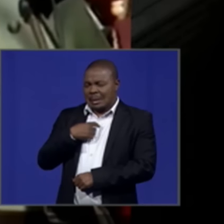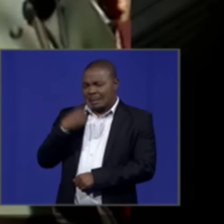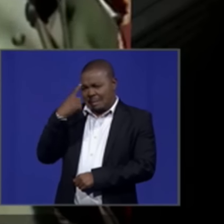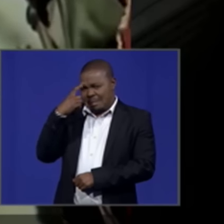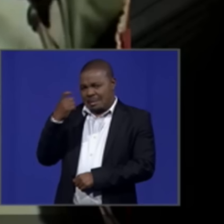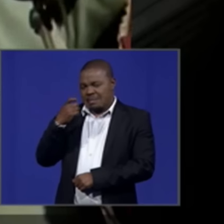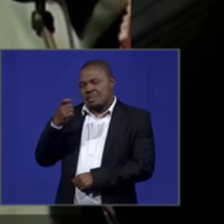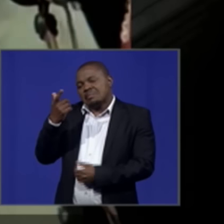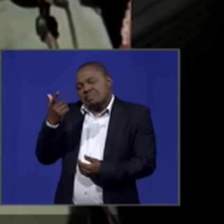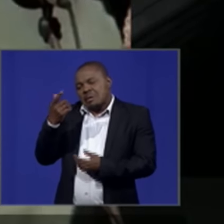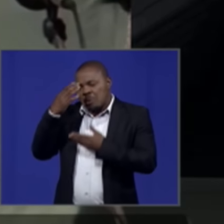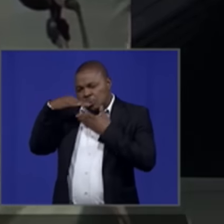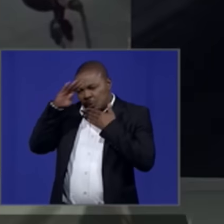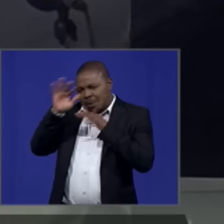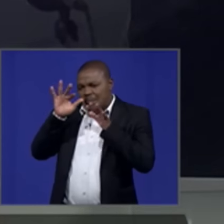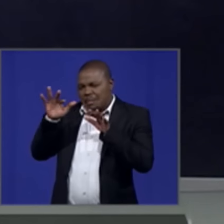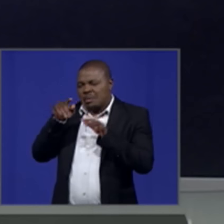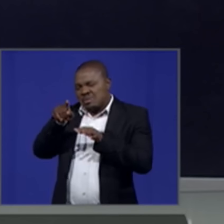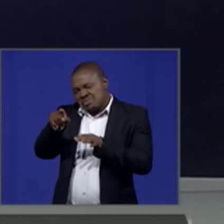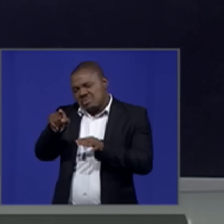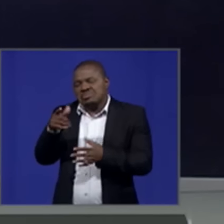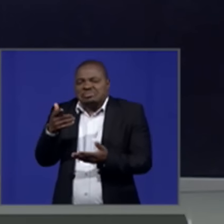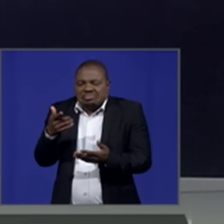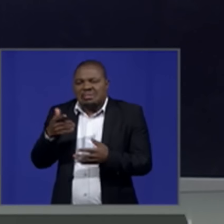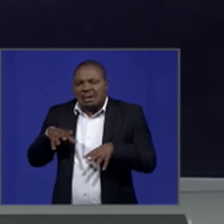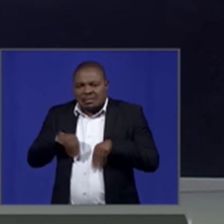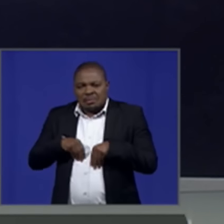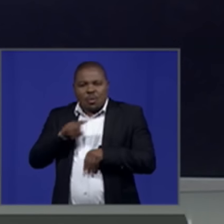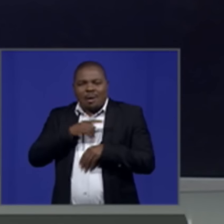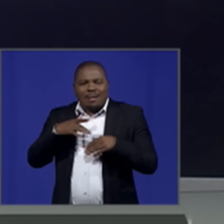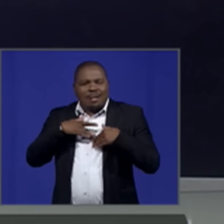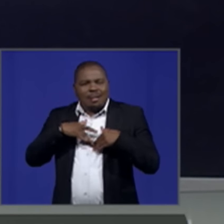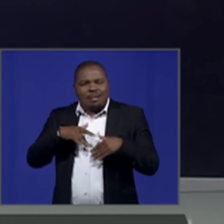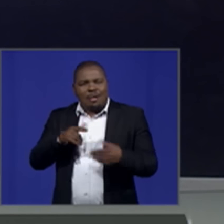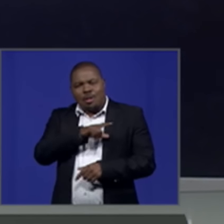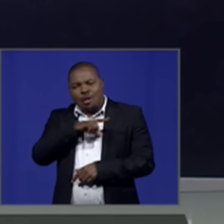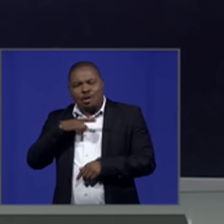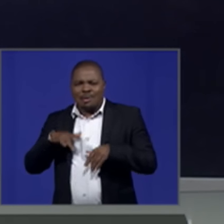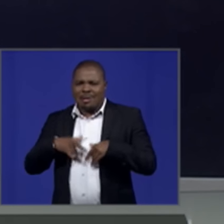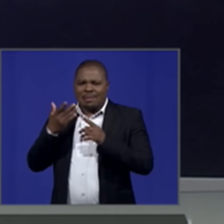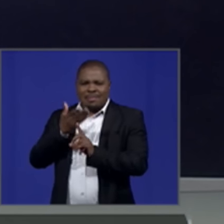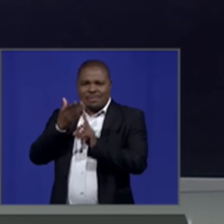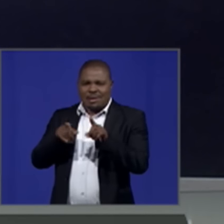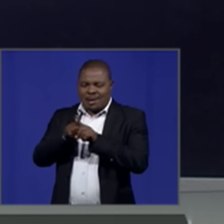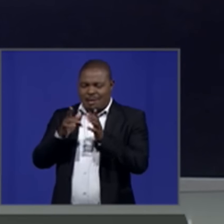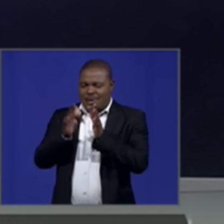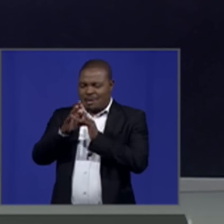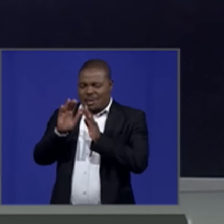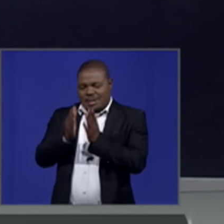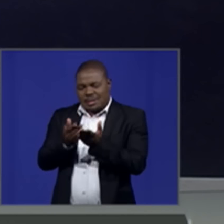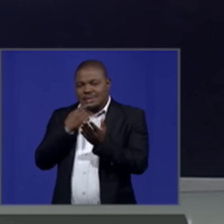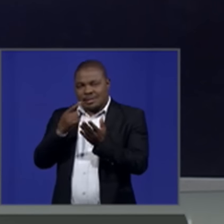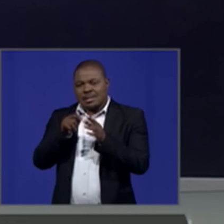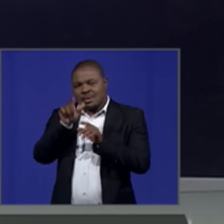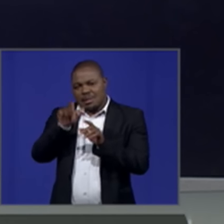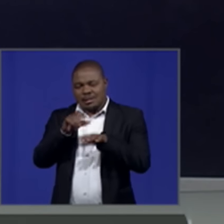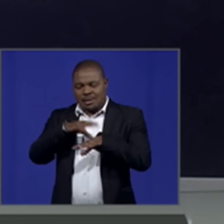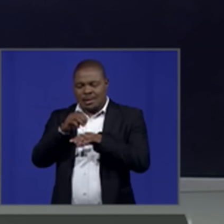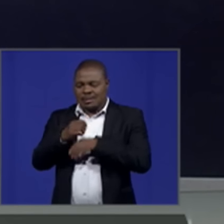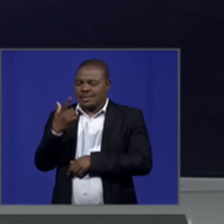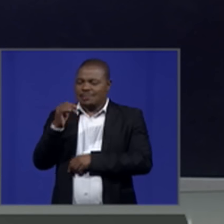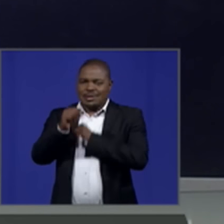ba amohetse hobane o phetse nako e telele. Re a tseba hore hangata ha o sheba Bibele re motho phela le motse 70 ka